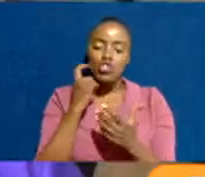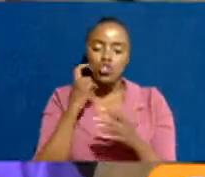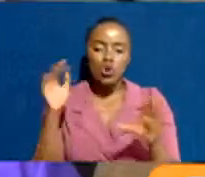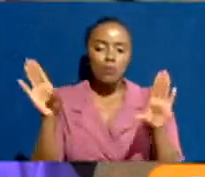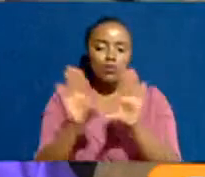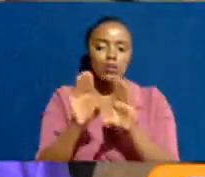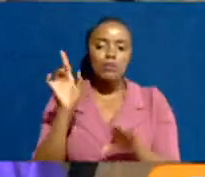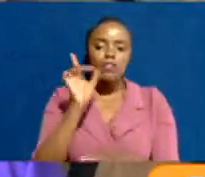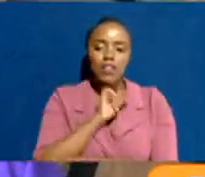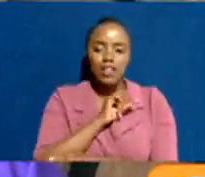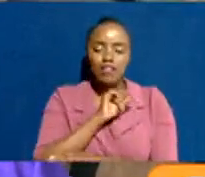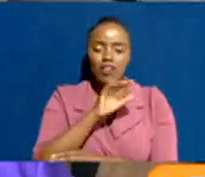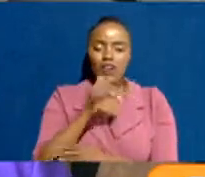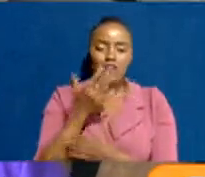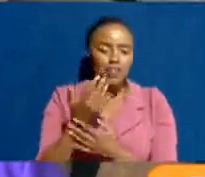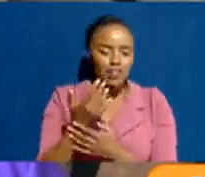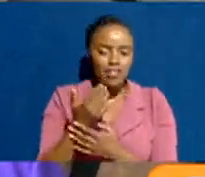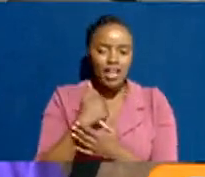then.